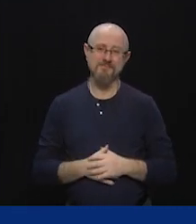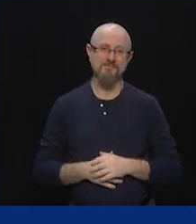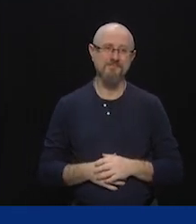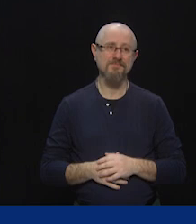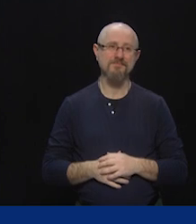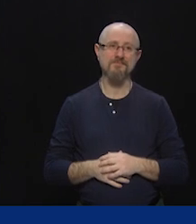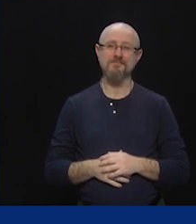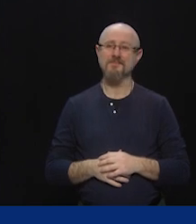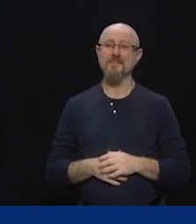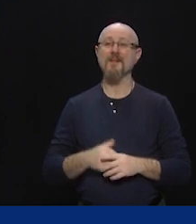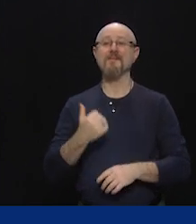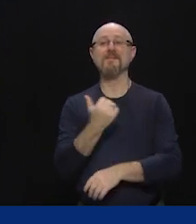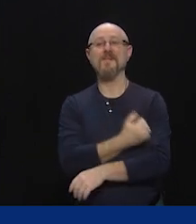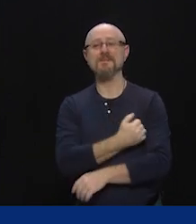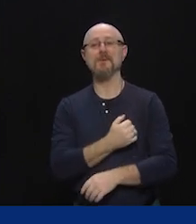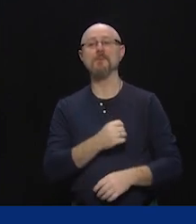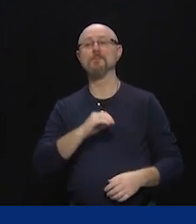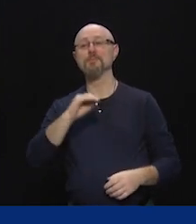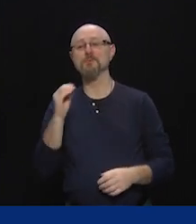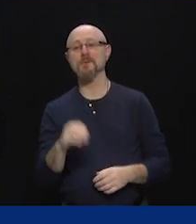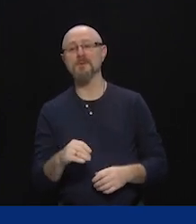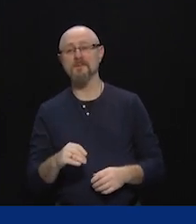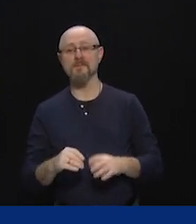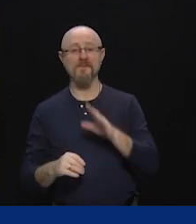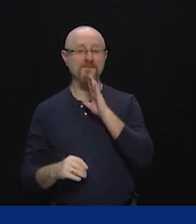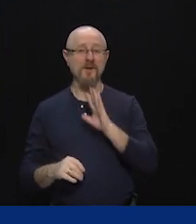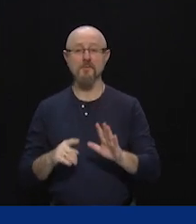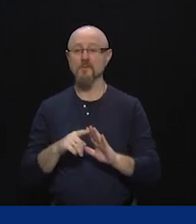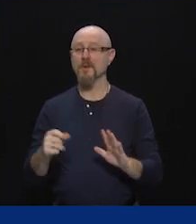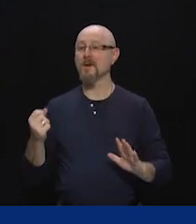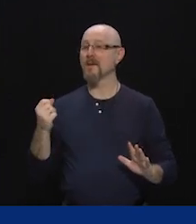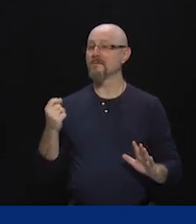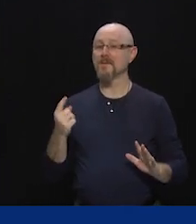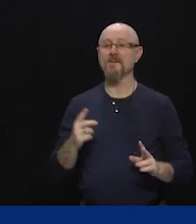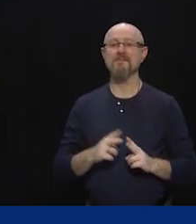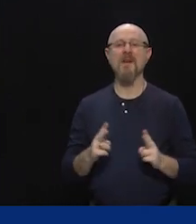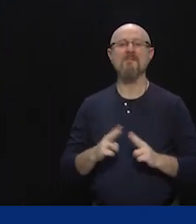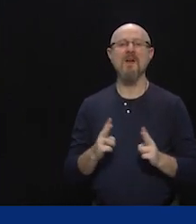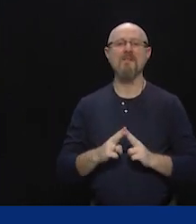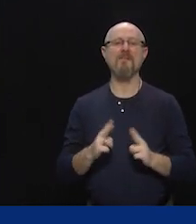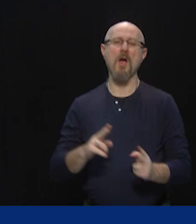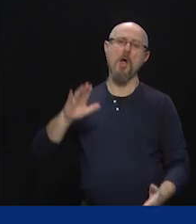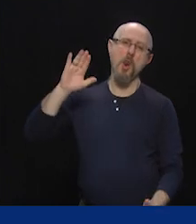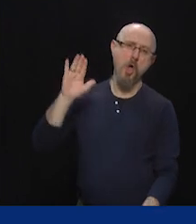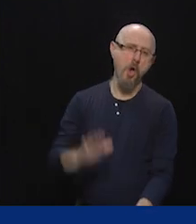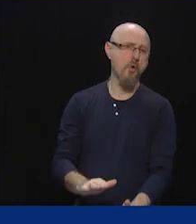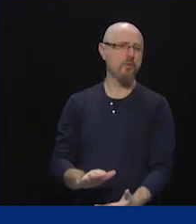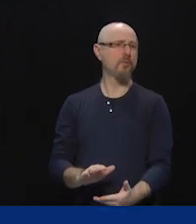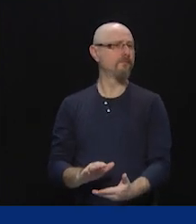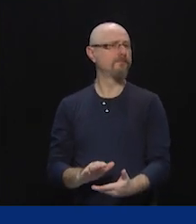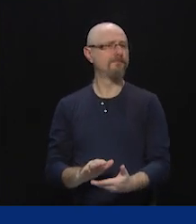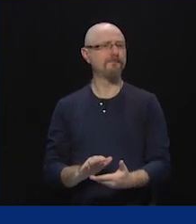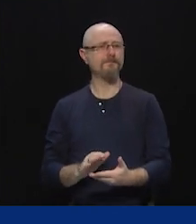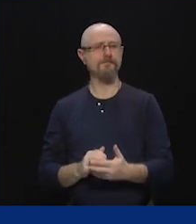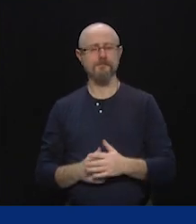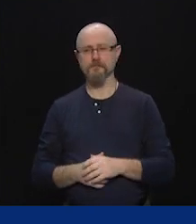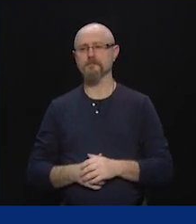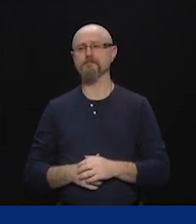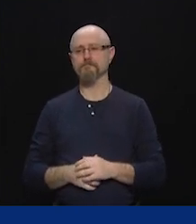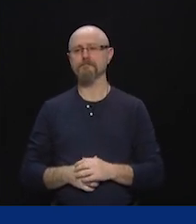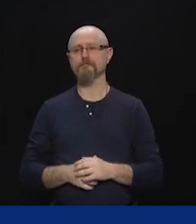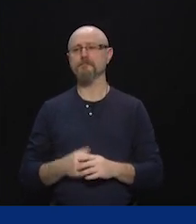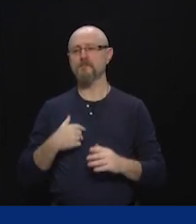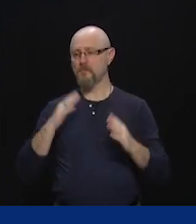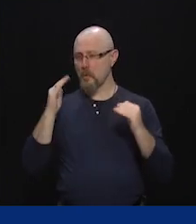Our vaccination rates in 5 to 11-year-olds remain disappointingly low, and I hope that